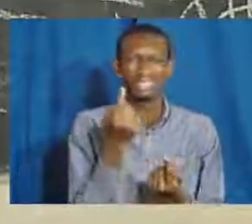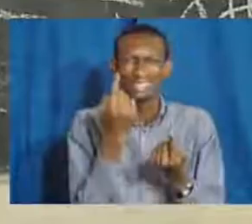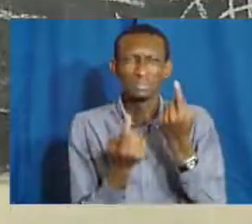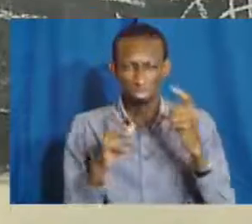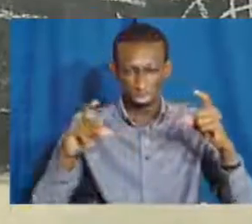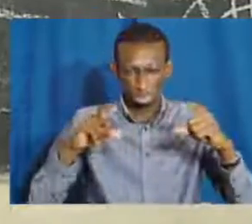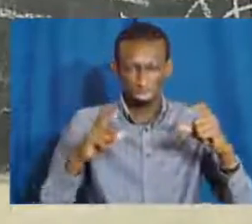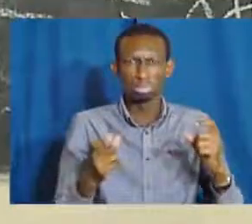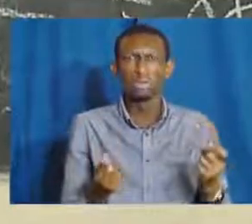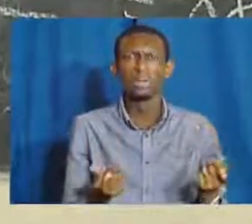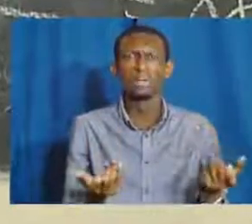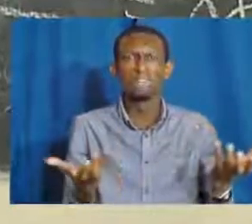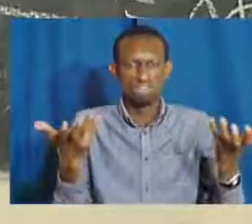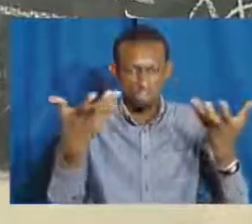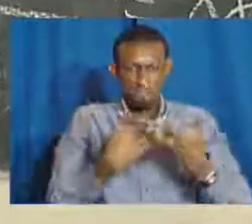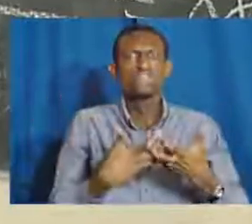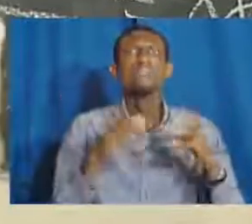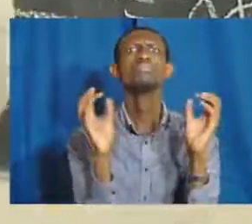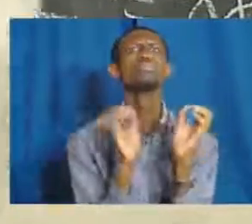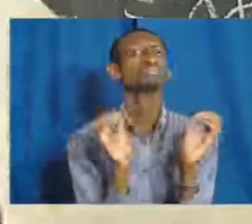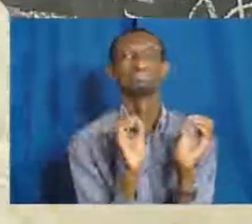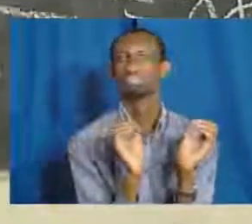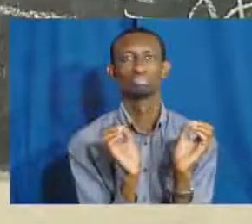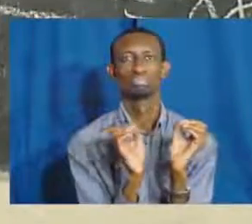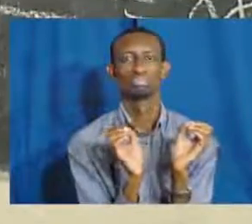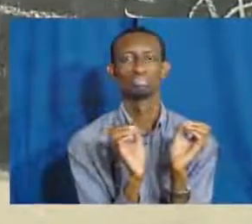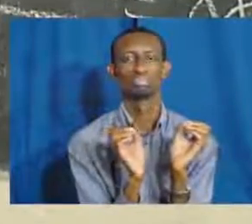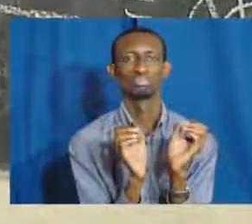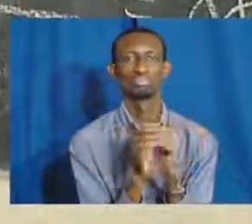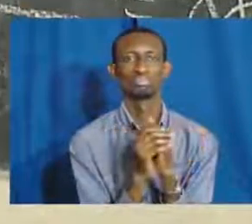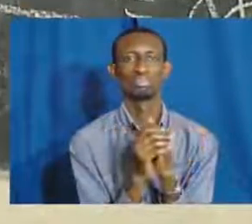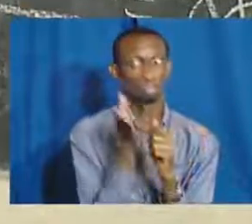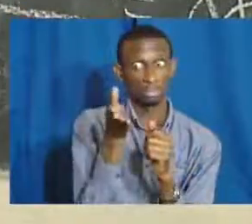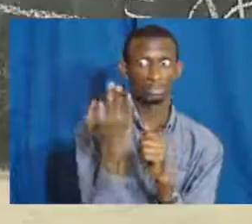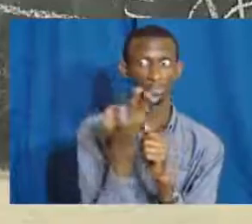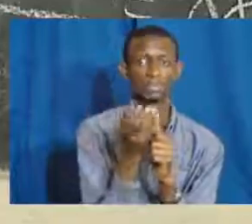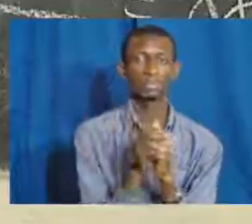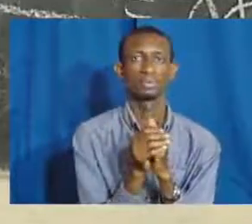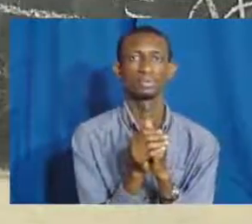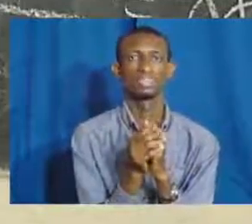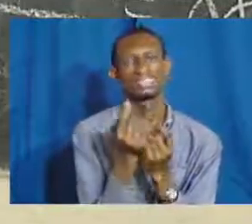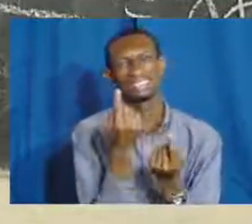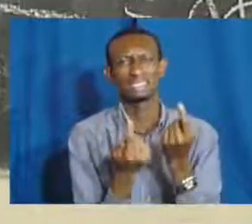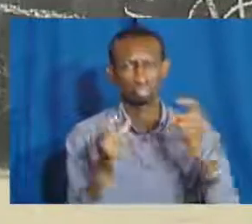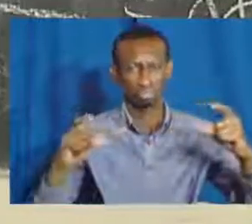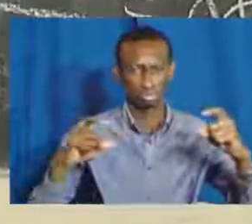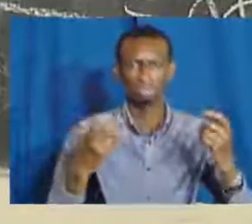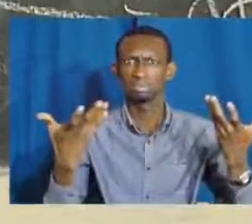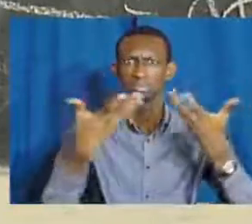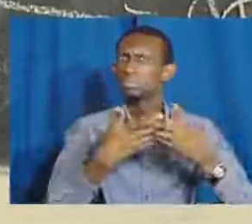fit in this, what he so-called the triads. So some elements could not fit